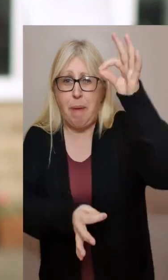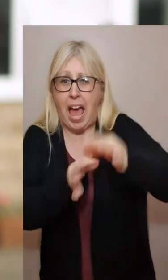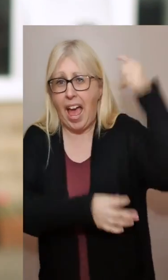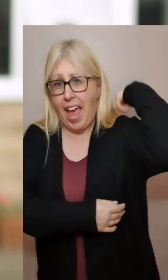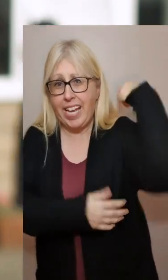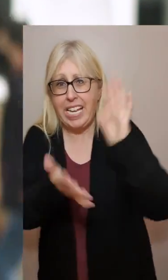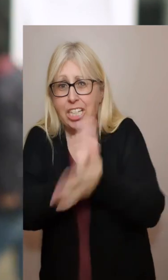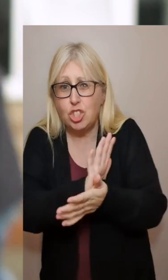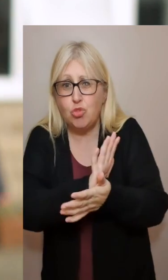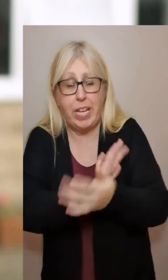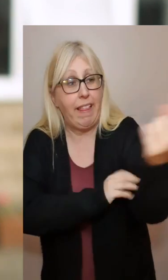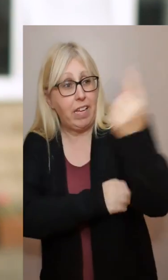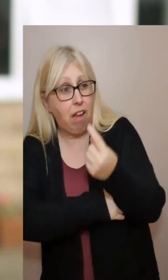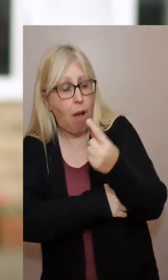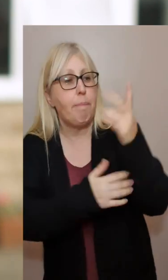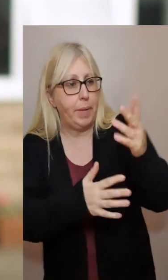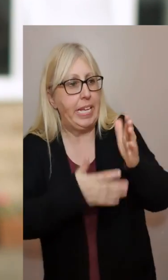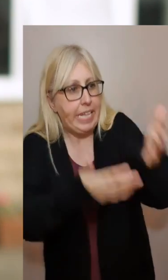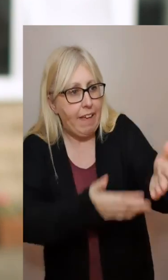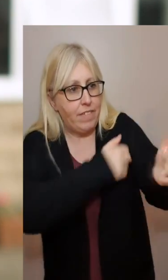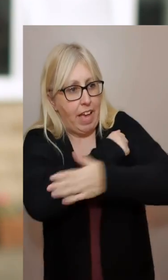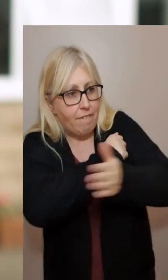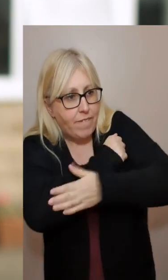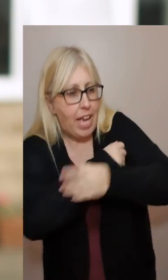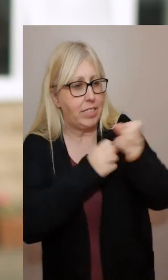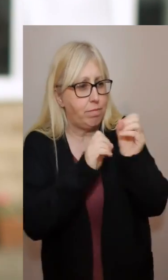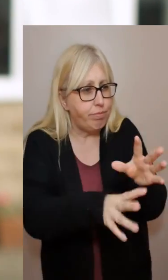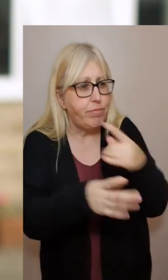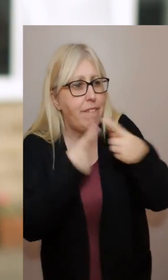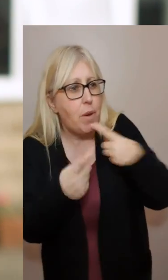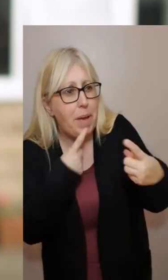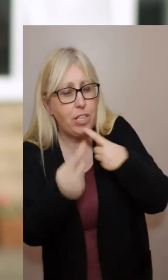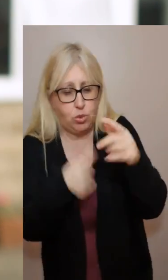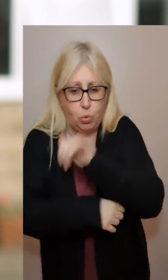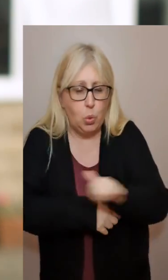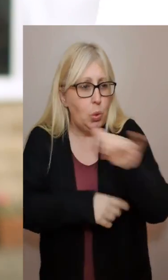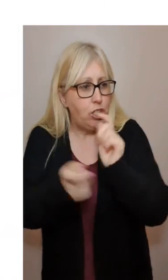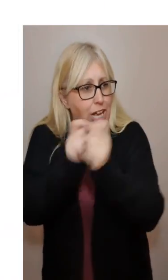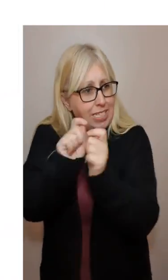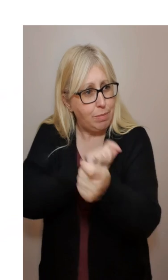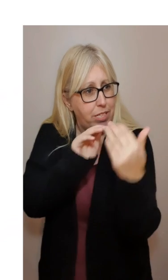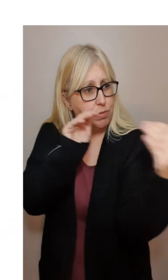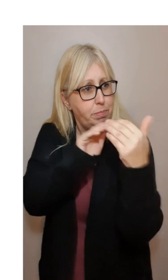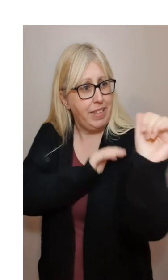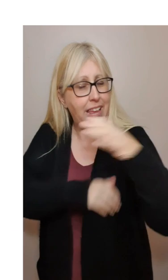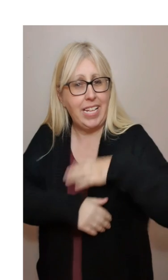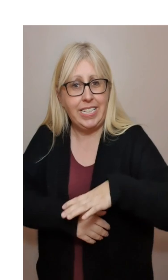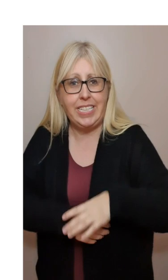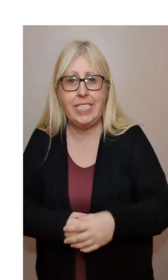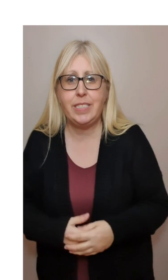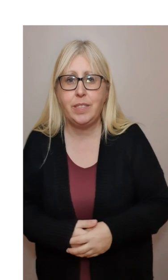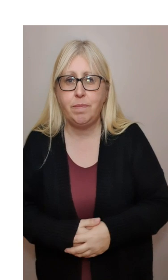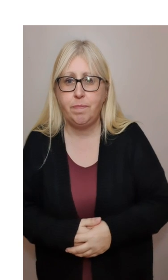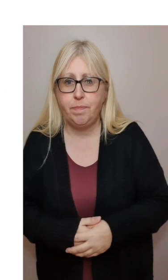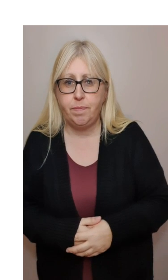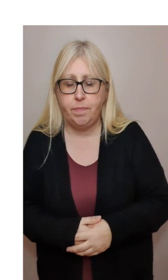they come to us and we're able to give them the advice and information on which adaptations are going to meet their needs.